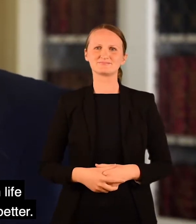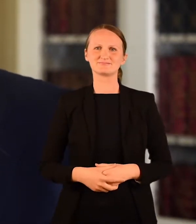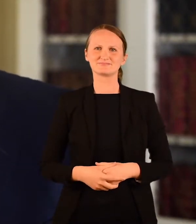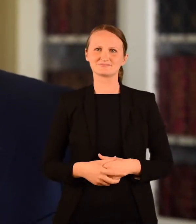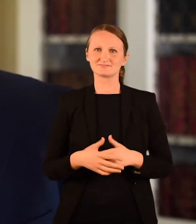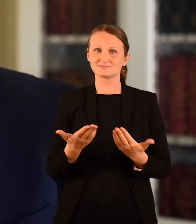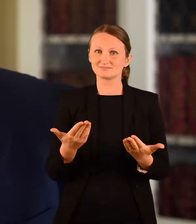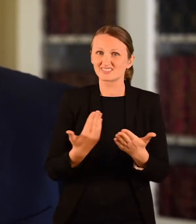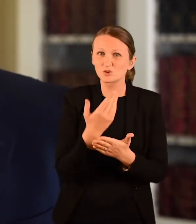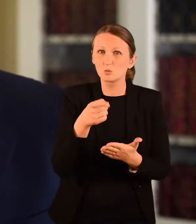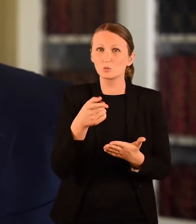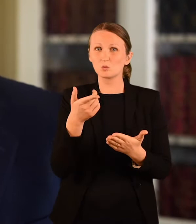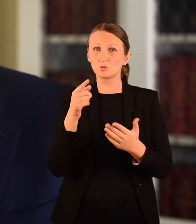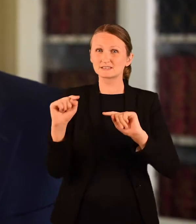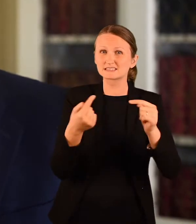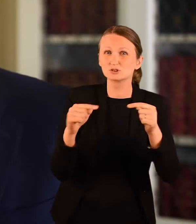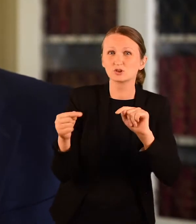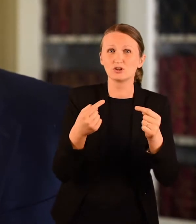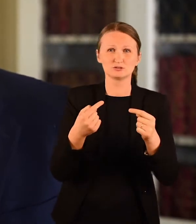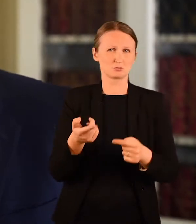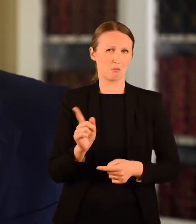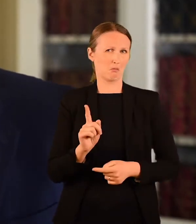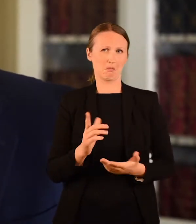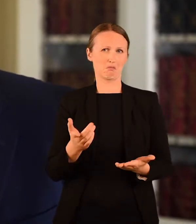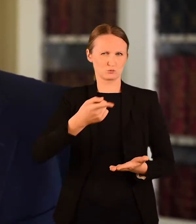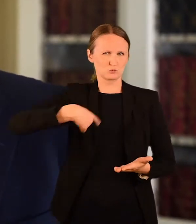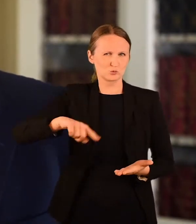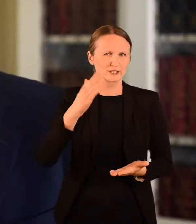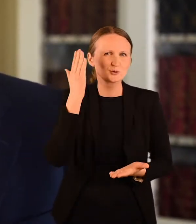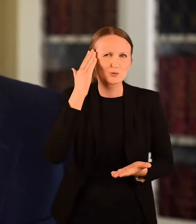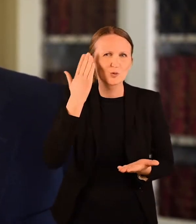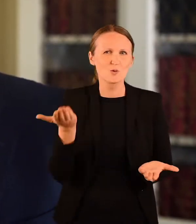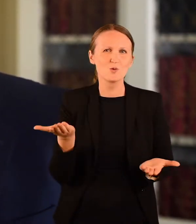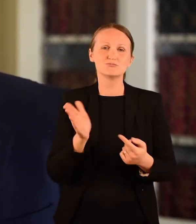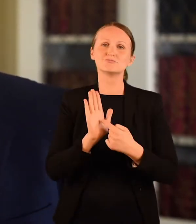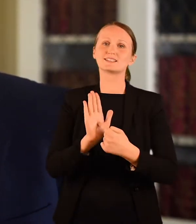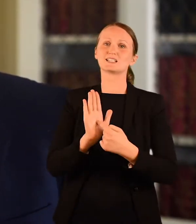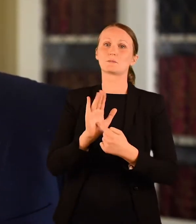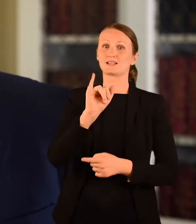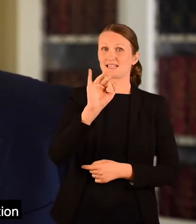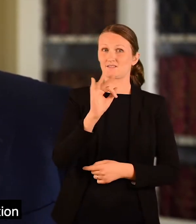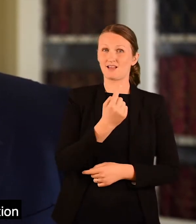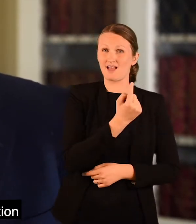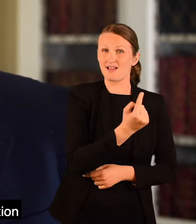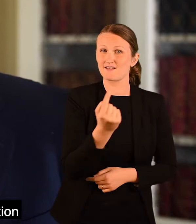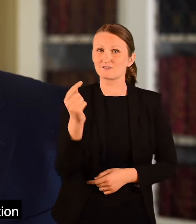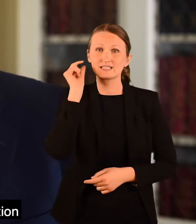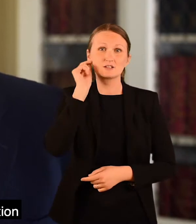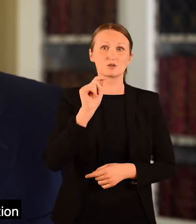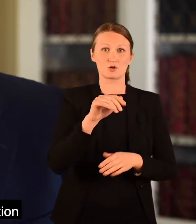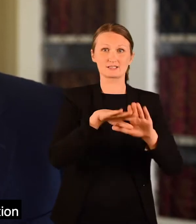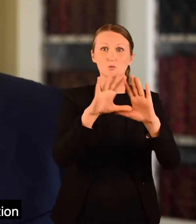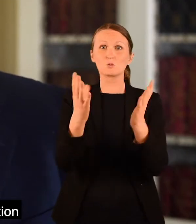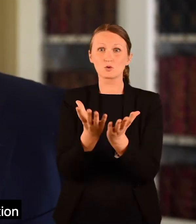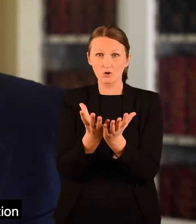better. None of this is new or exactly controversial. We all know, for example, that if every girl in the